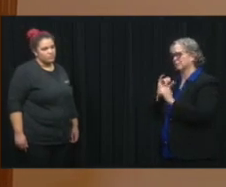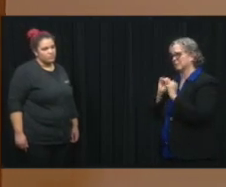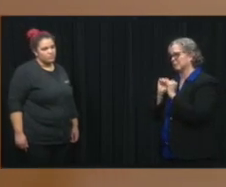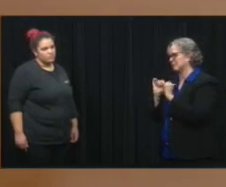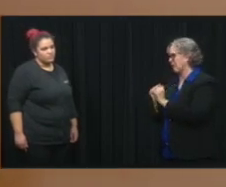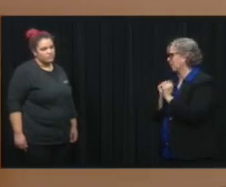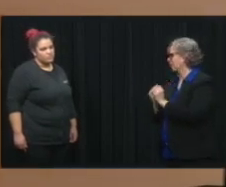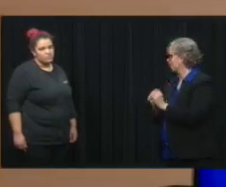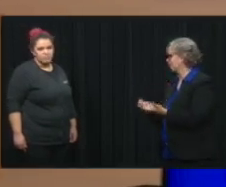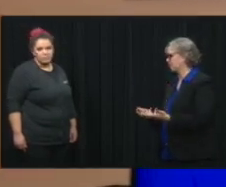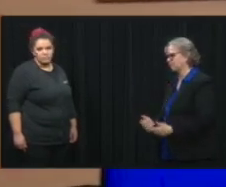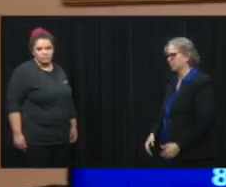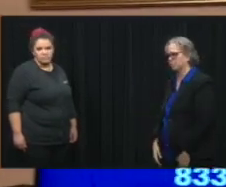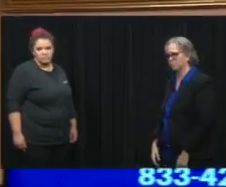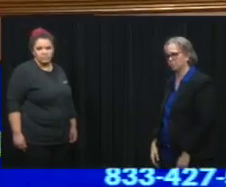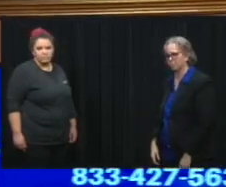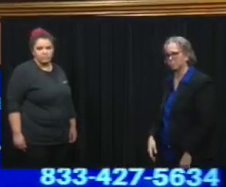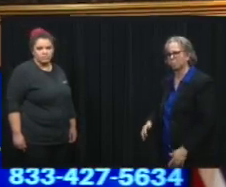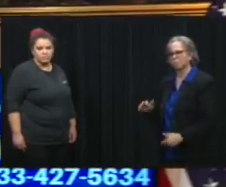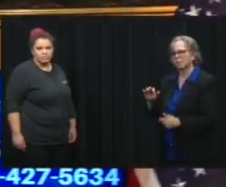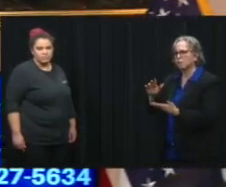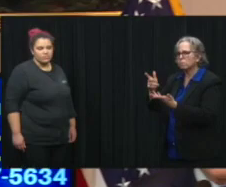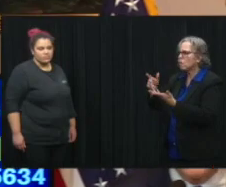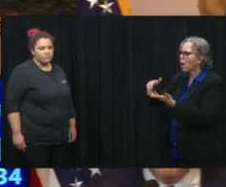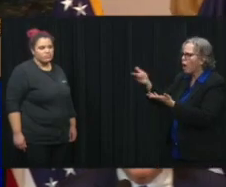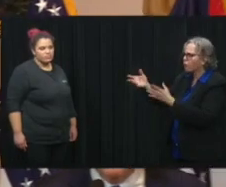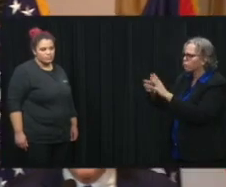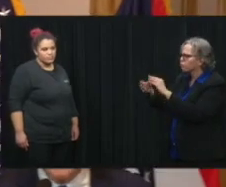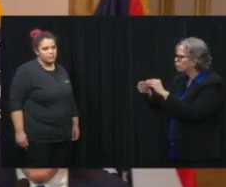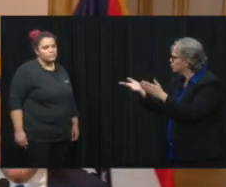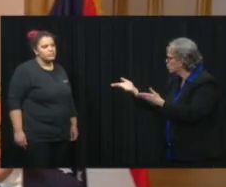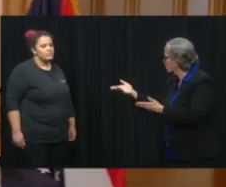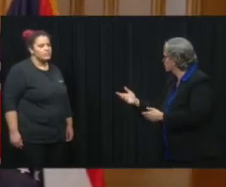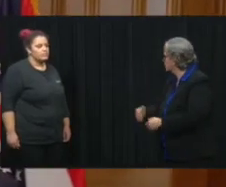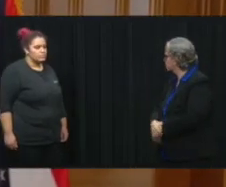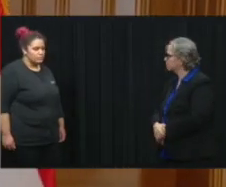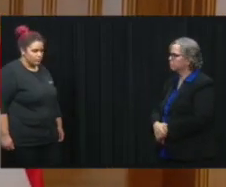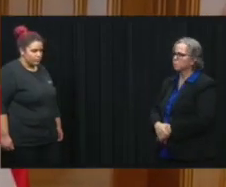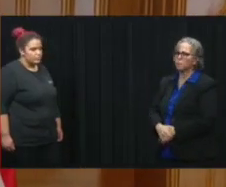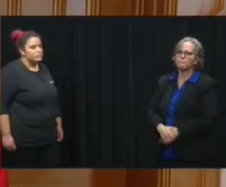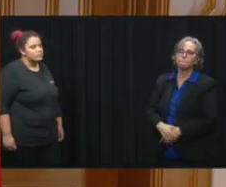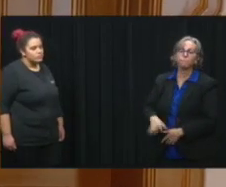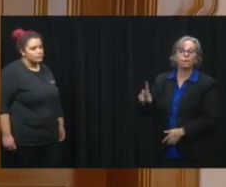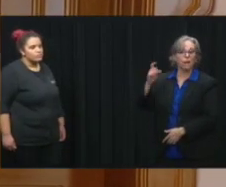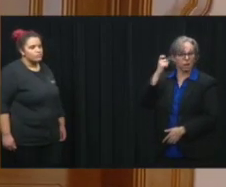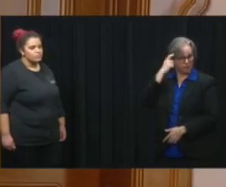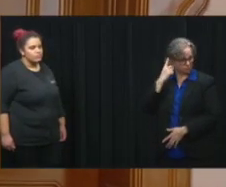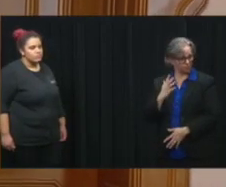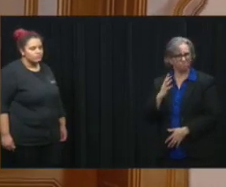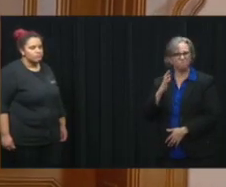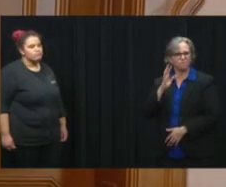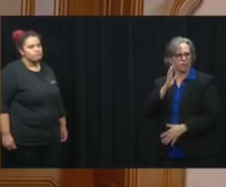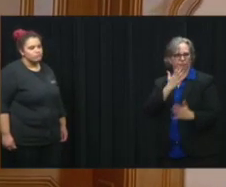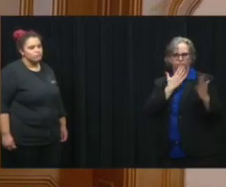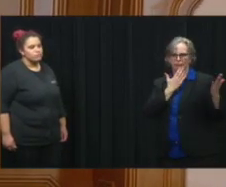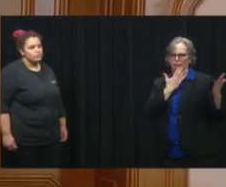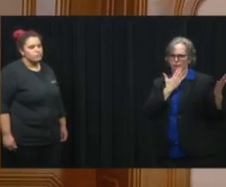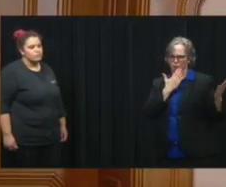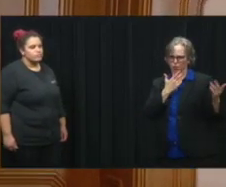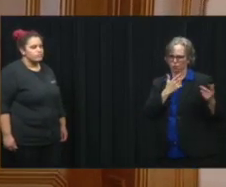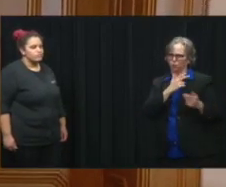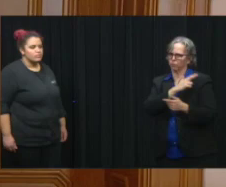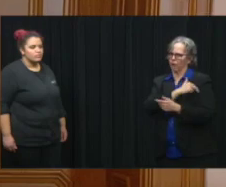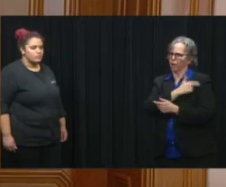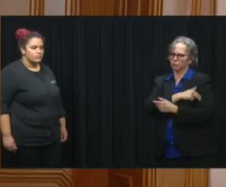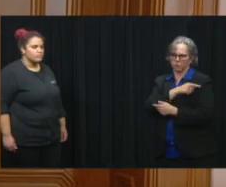let others comment. Well, I want to thank the hospitals. They've really cooperated with this. That's increased their capacities. That really has